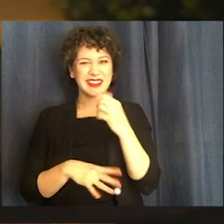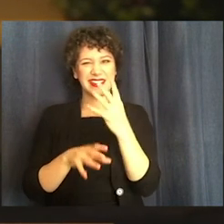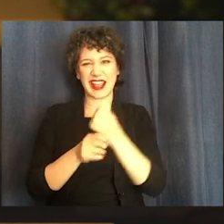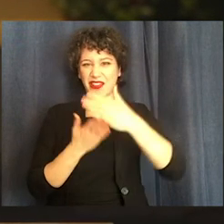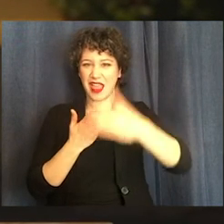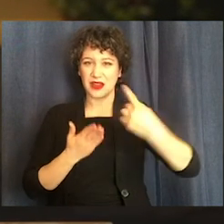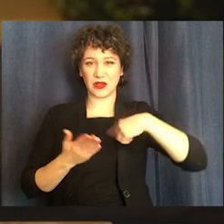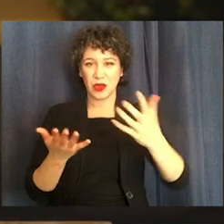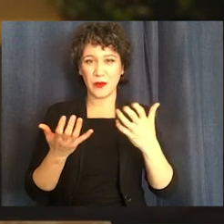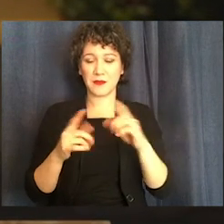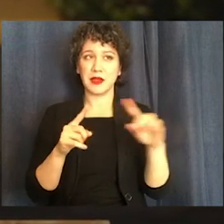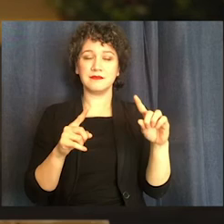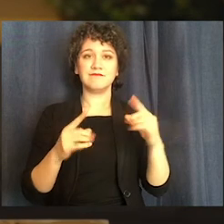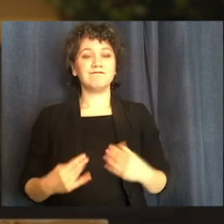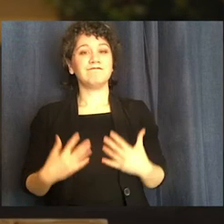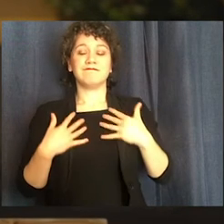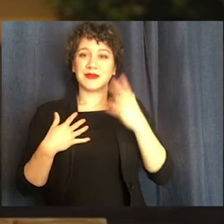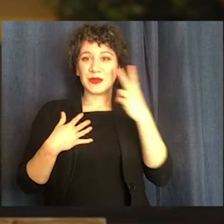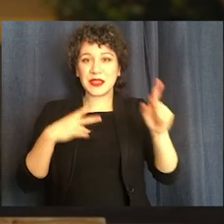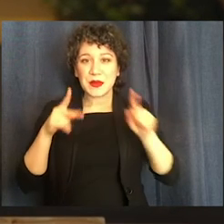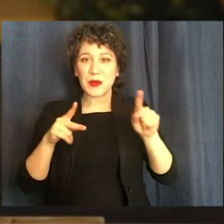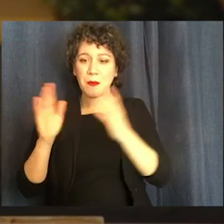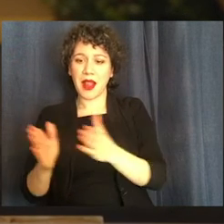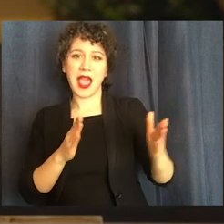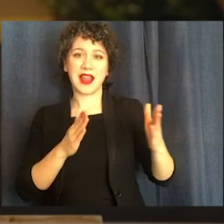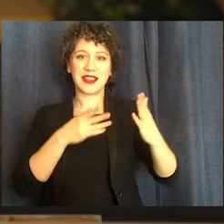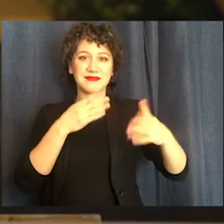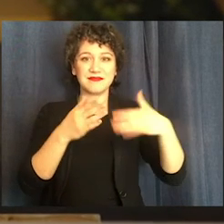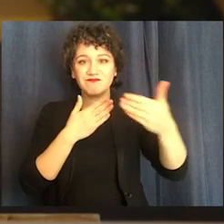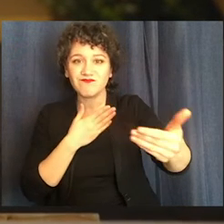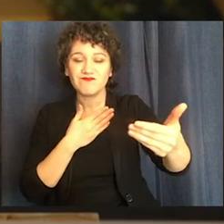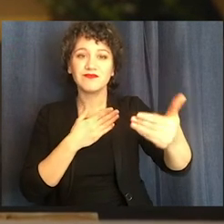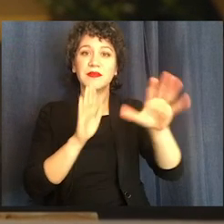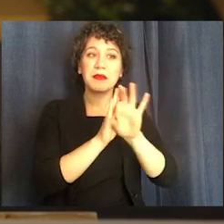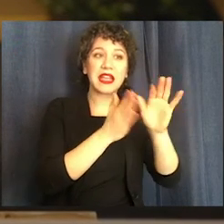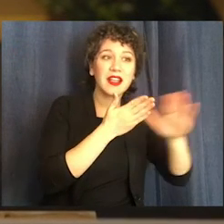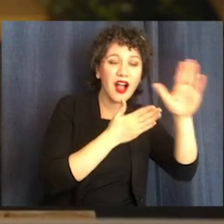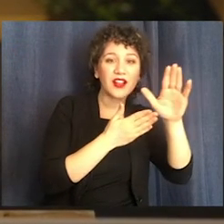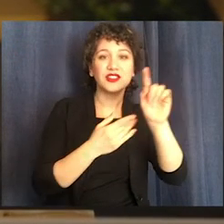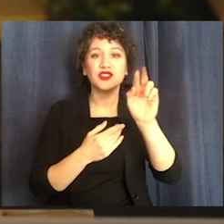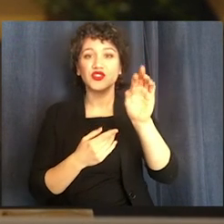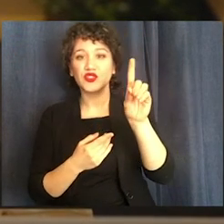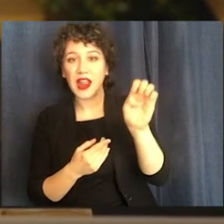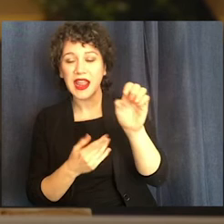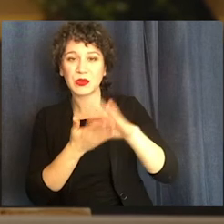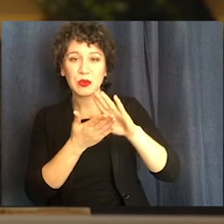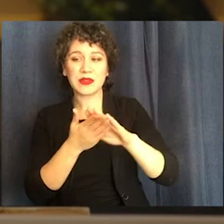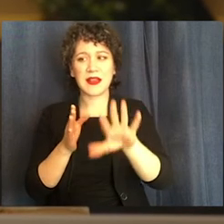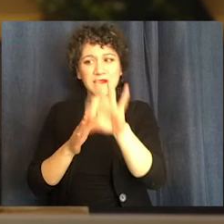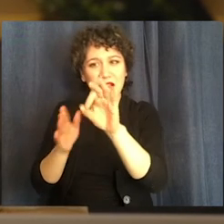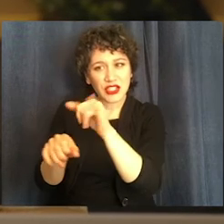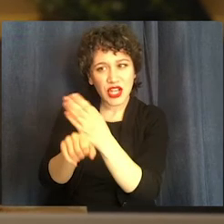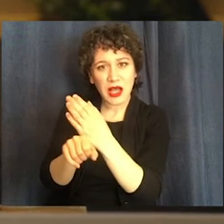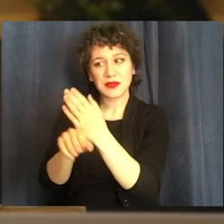and creating a future beyond the current pandemic. I feel that it's a bit of a catch-22. We're counting on a future that's even more uncertain than we